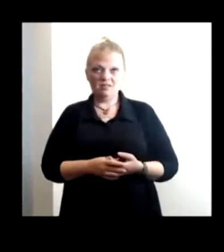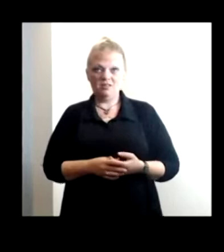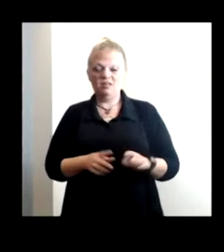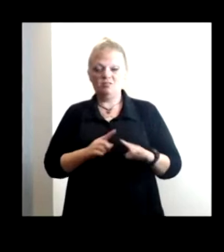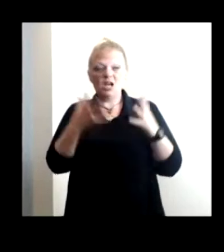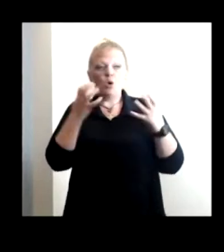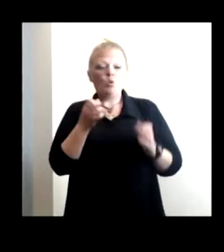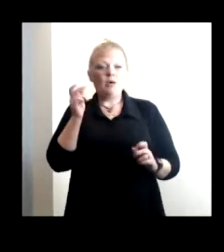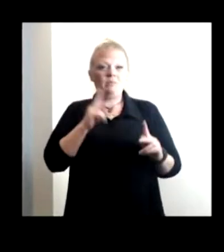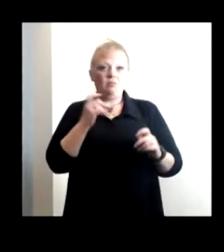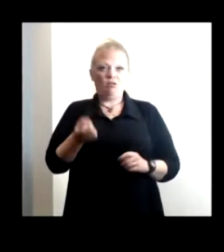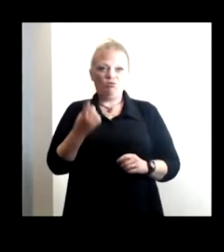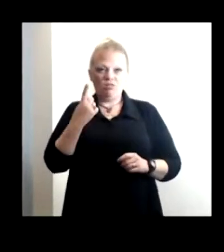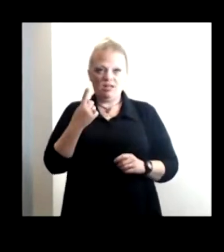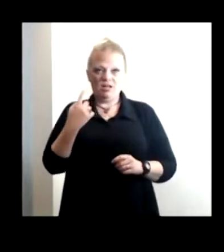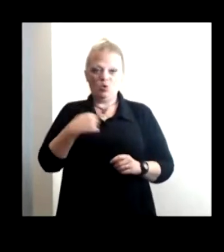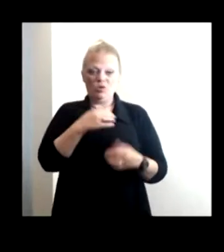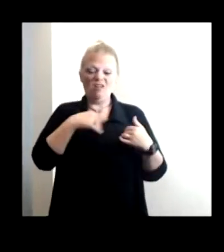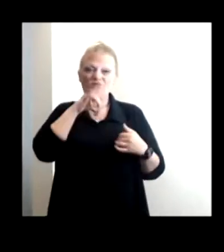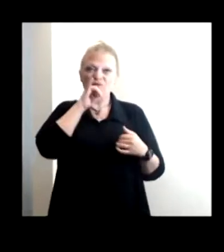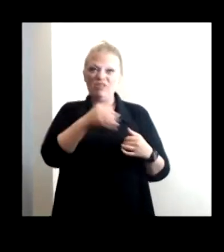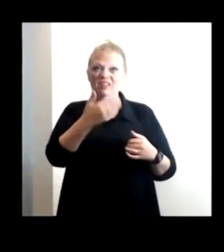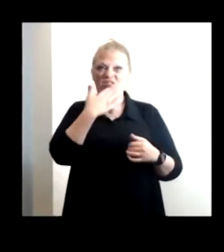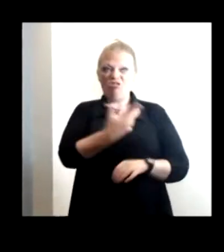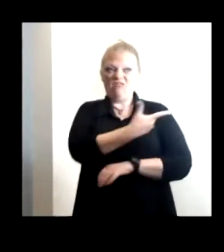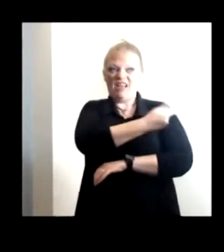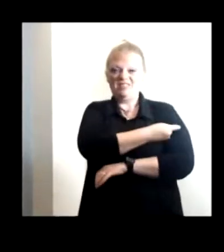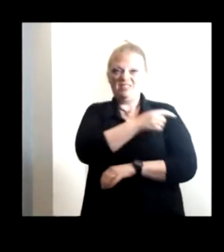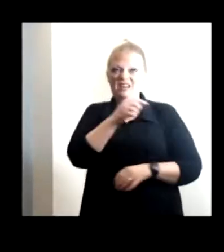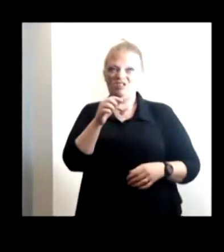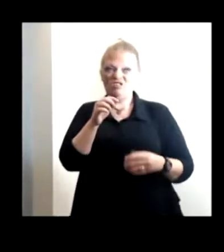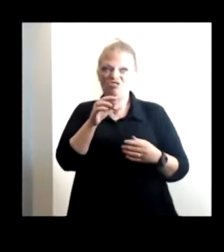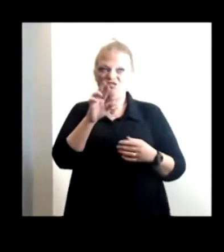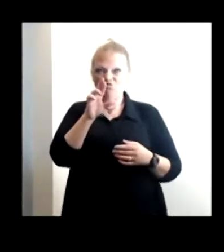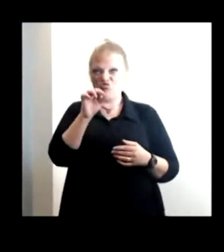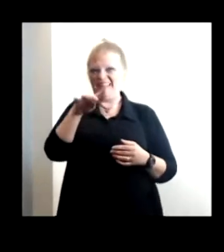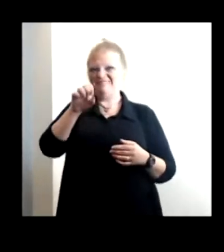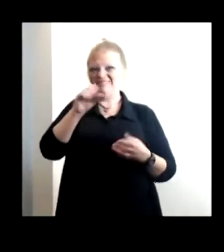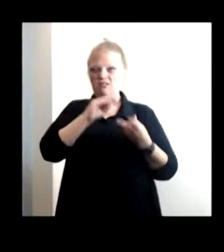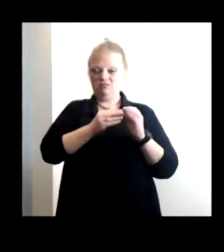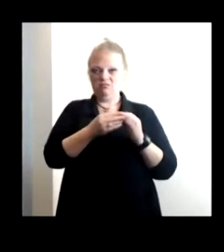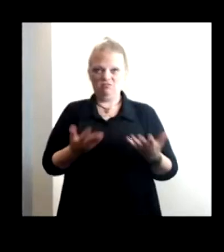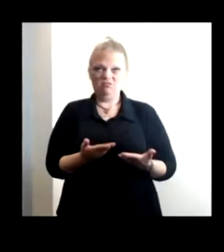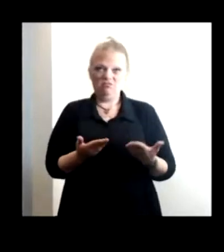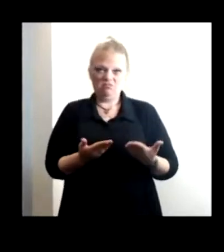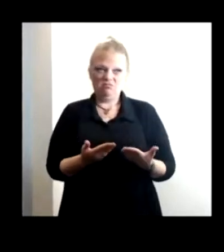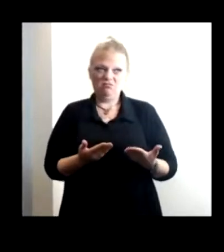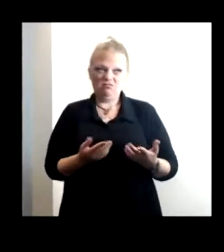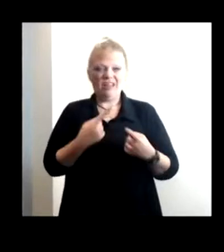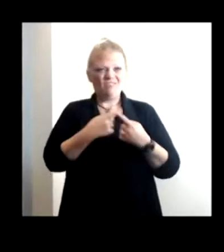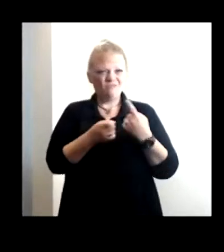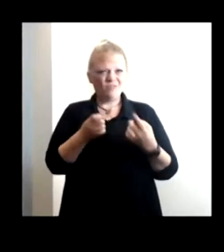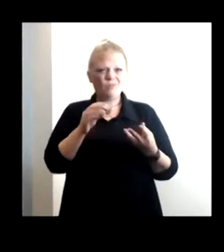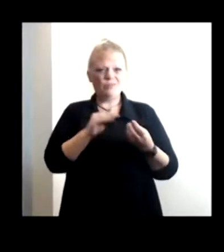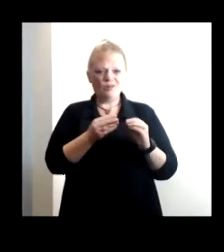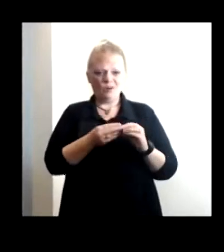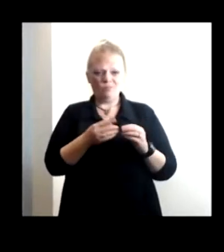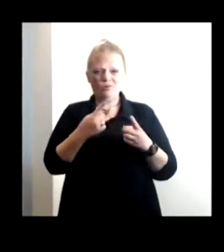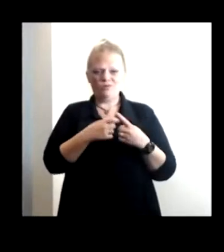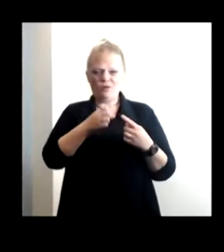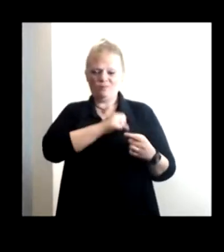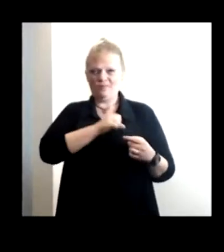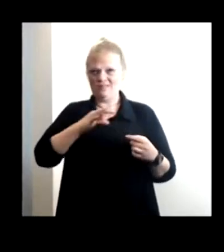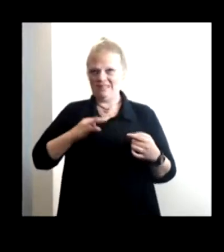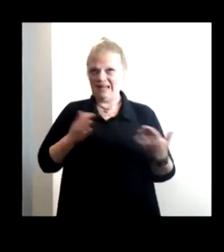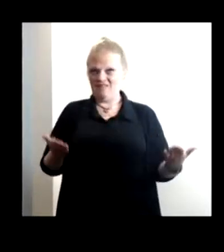want people to understand is we have really good vaccination rates here. We do know, based on the numbers we received just from the employees who sought the sticker,